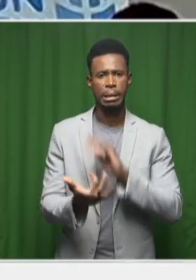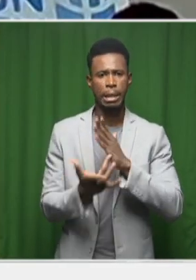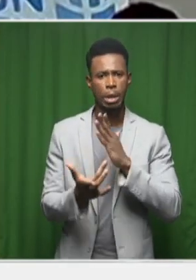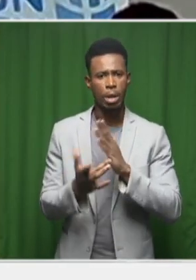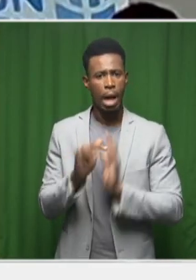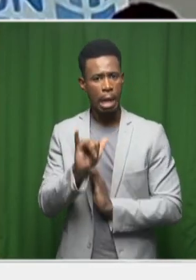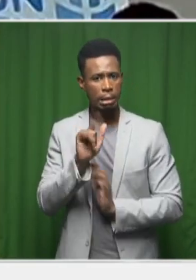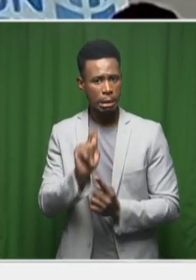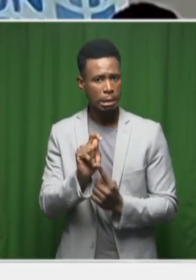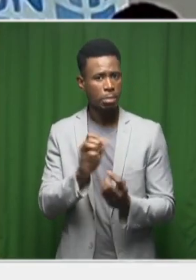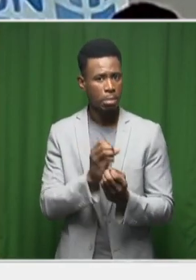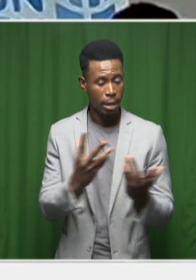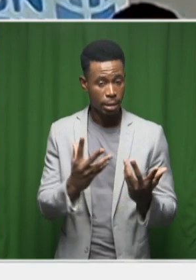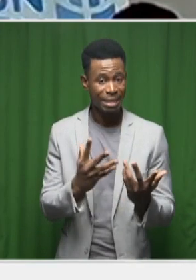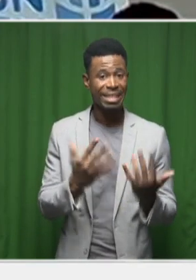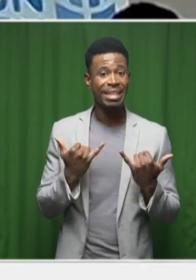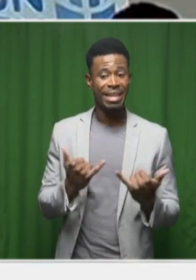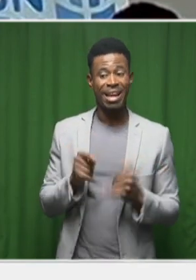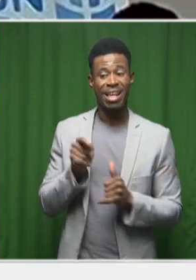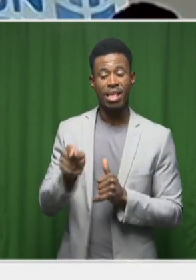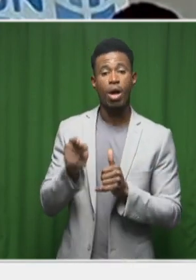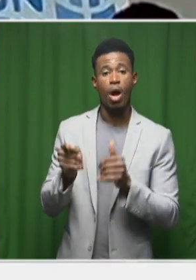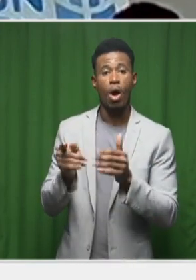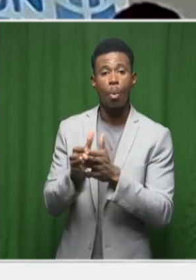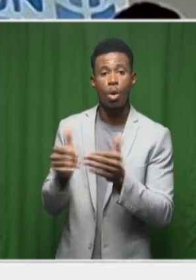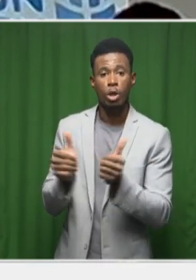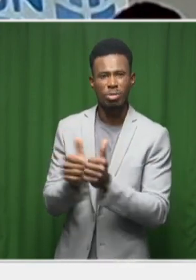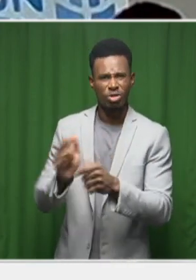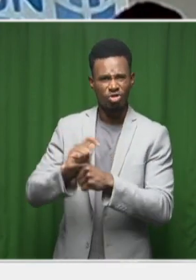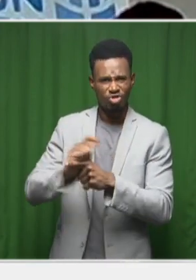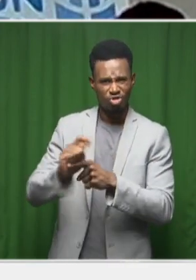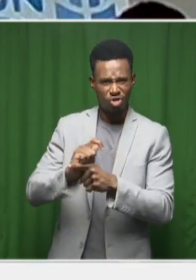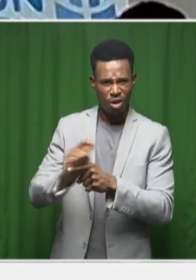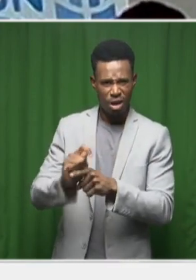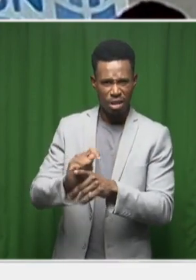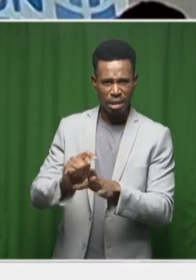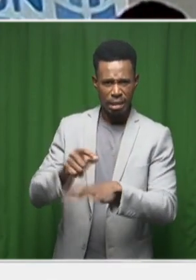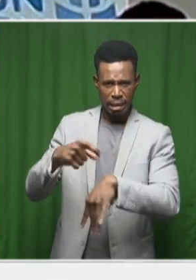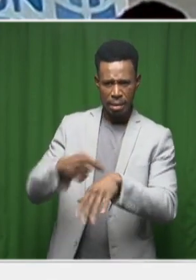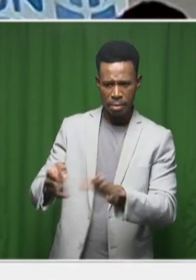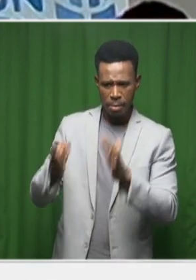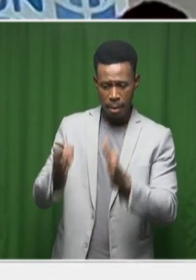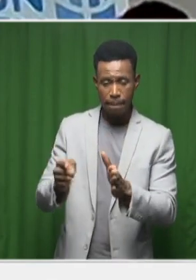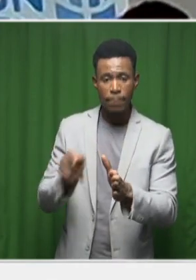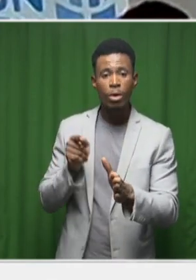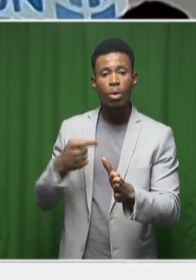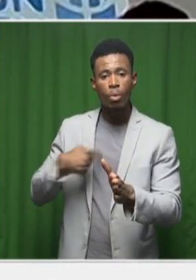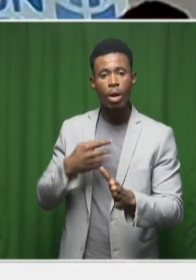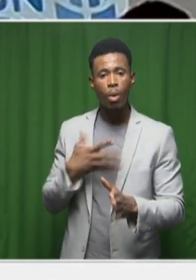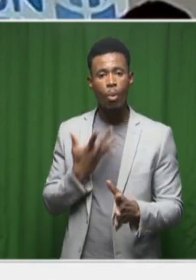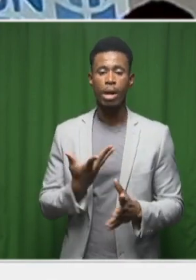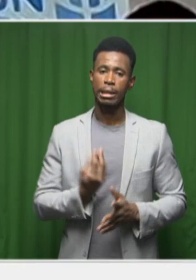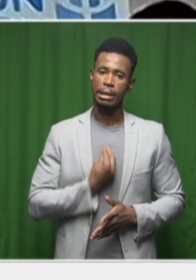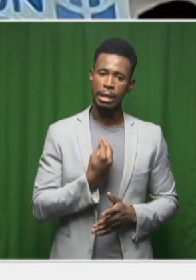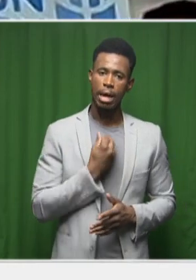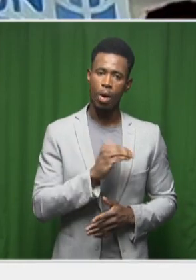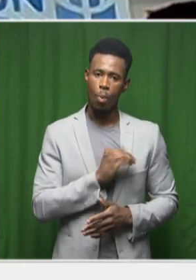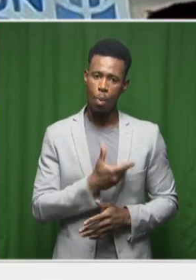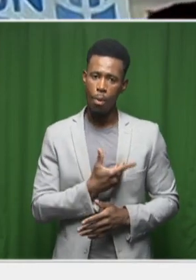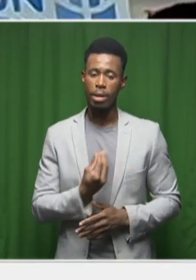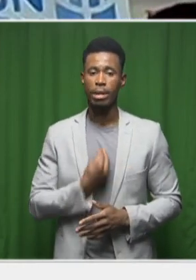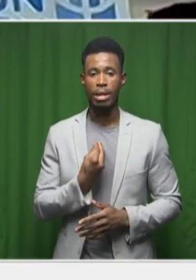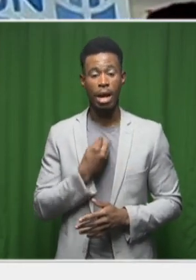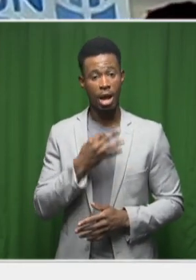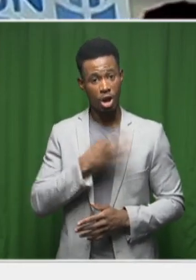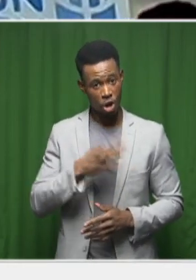camp, we actually are trying to bridge that gap and make sure that actually young girls and women within the space are actually recognized,